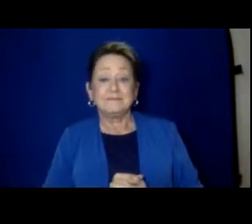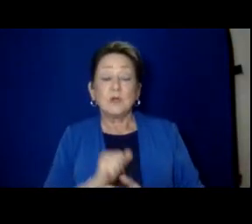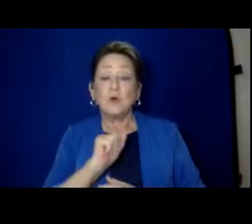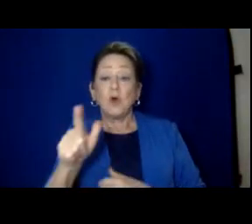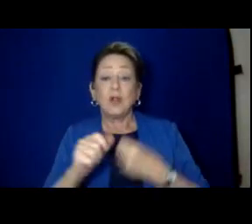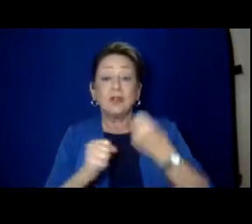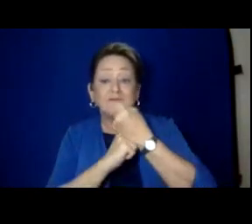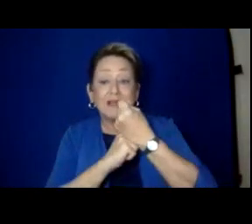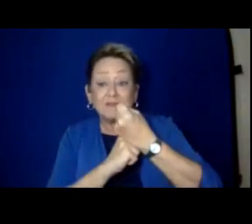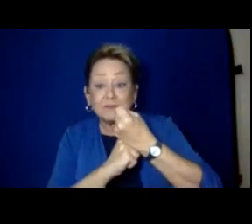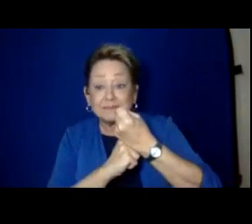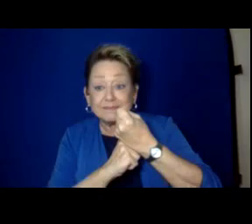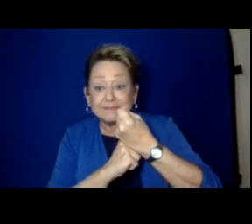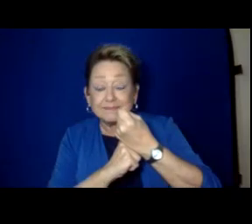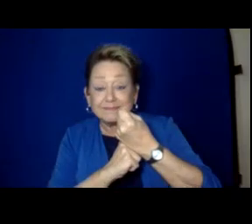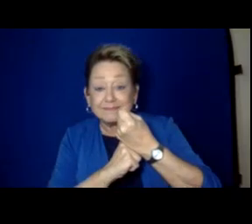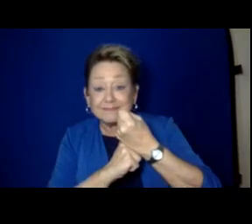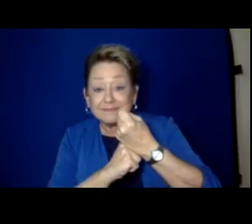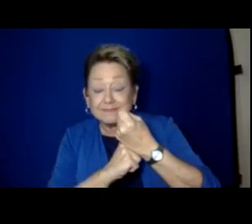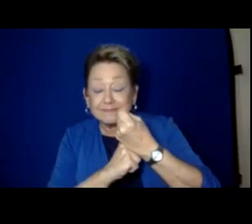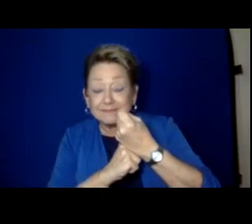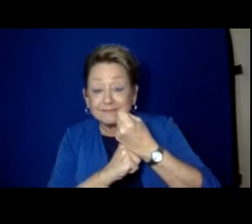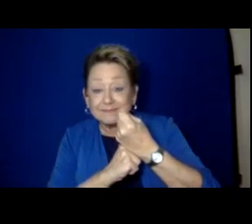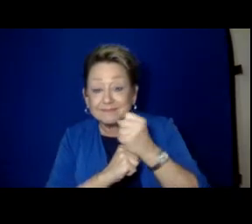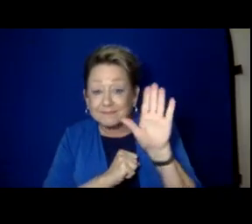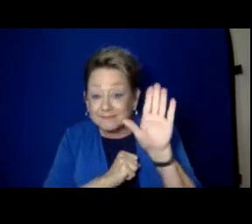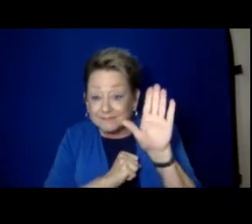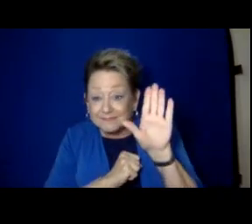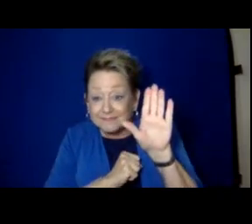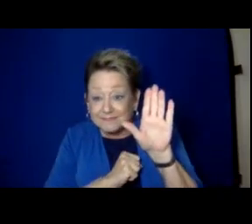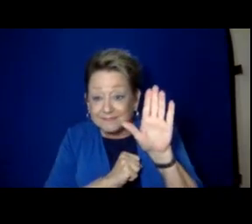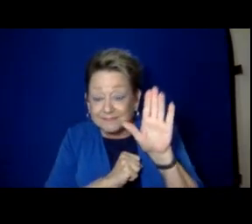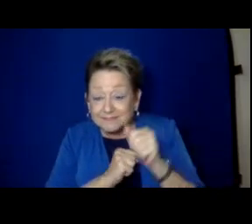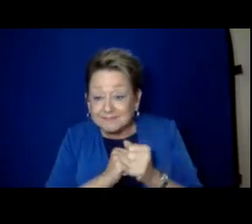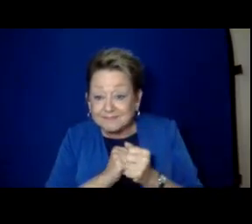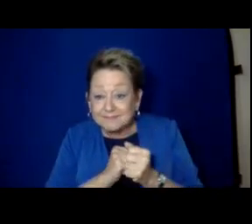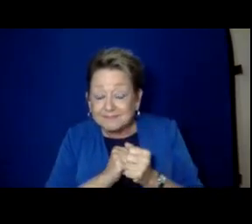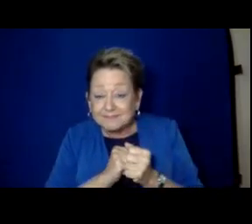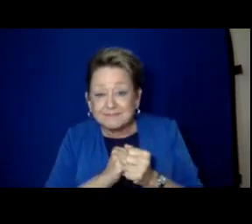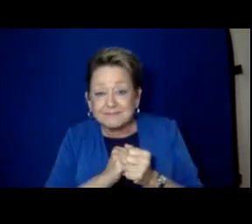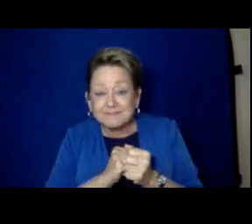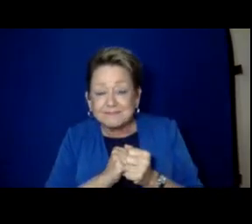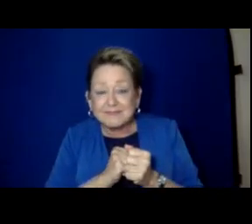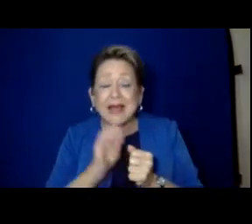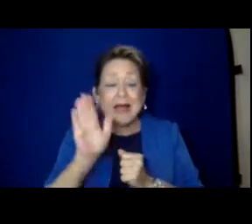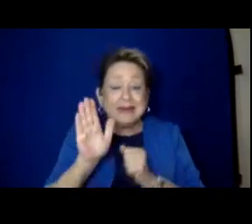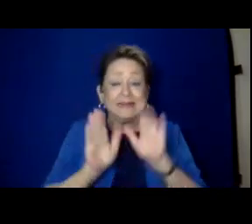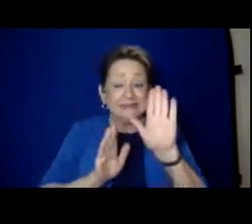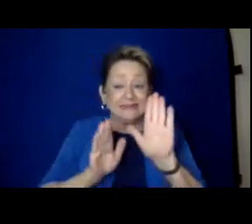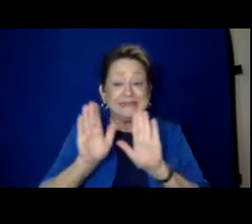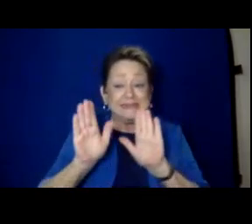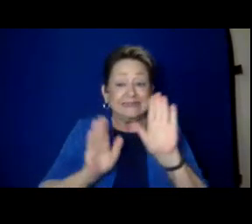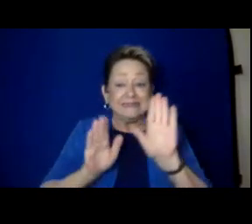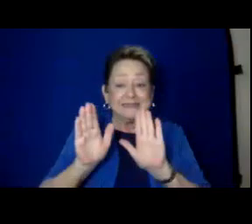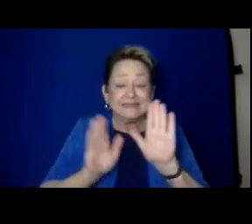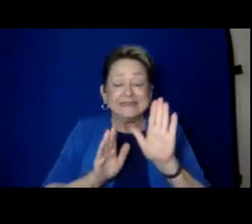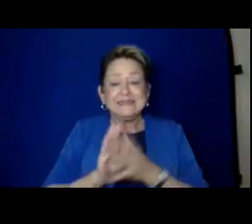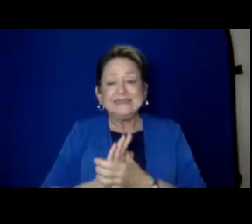All in favor? Aye. I think my mic is just low. Aye.